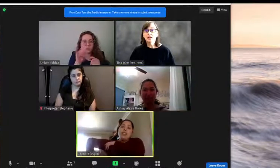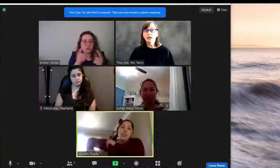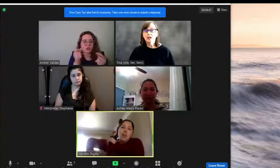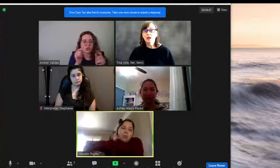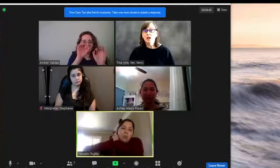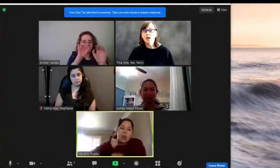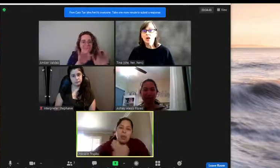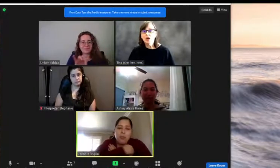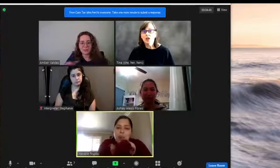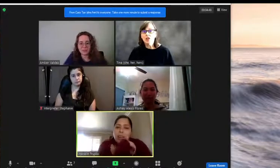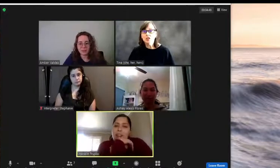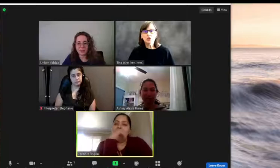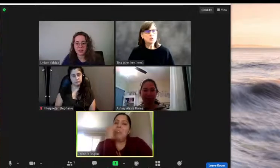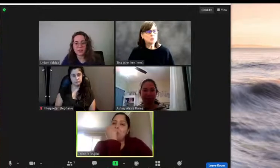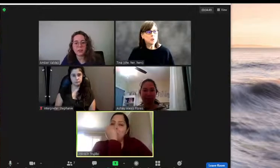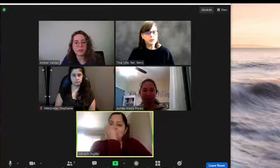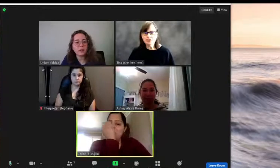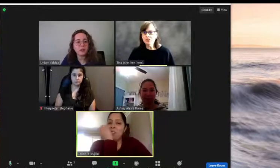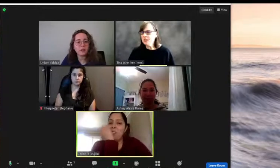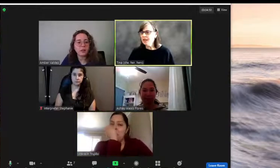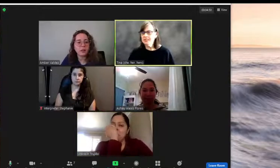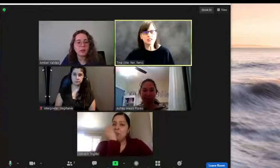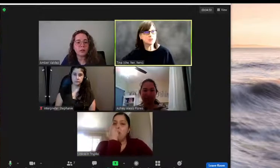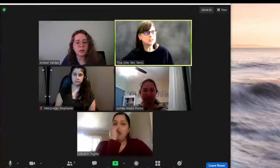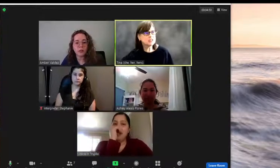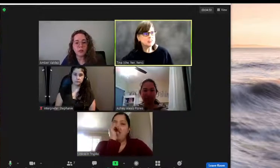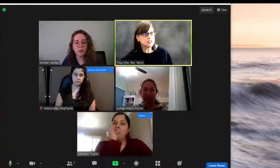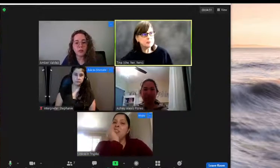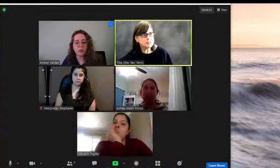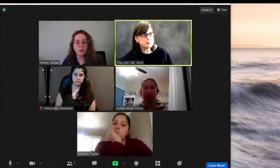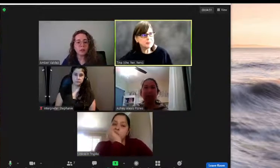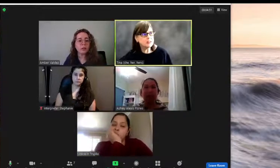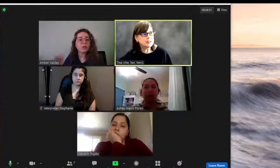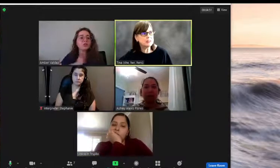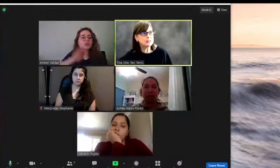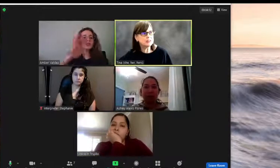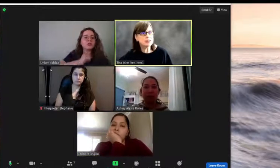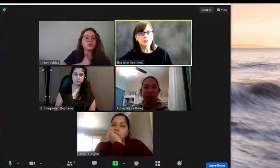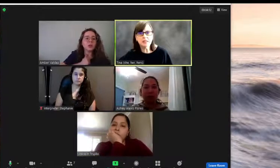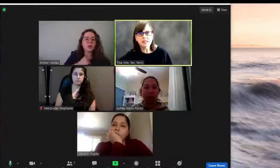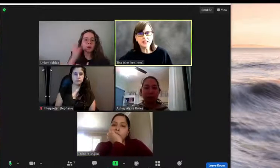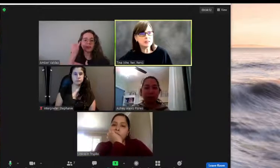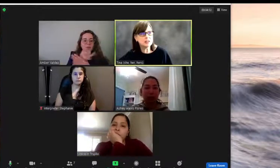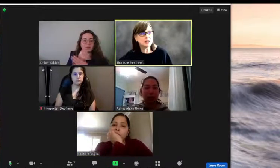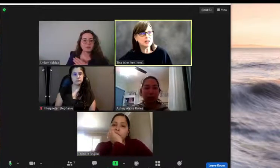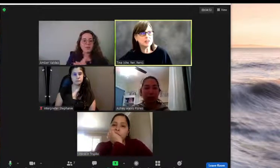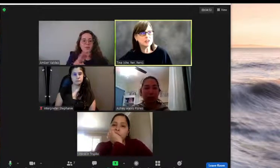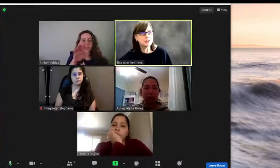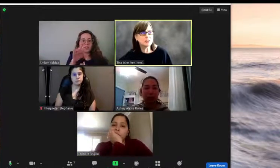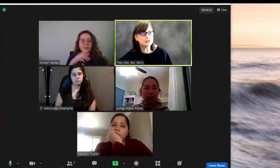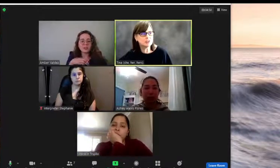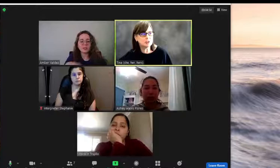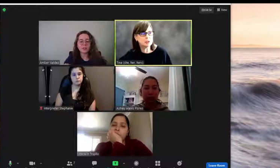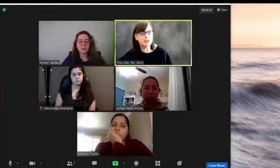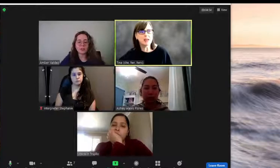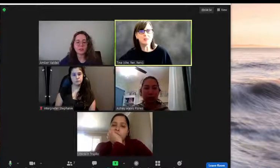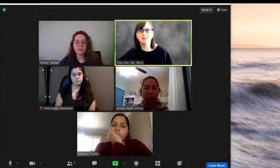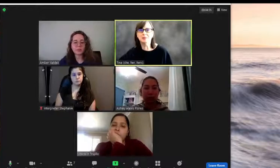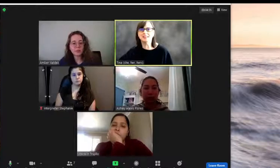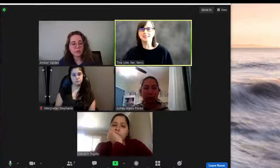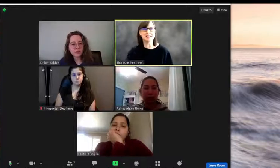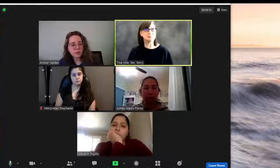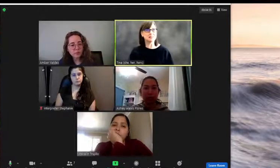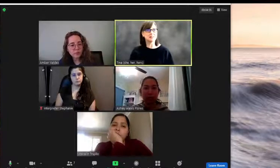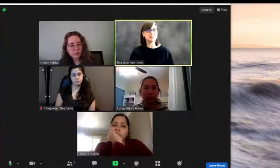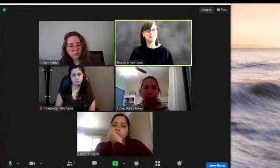Okay, so what did What did you type? Did what someone do you just type something? Let me check. Who was that? I'm sorry. I'm trying to watch the interpreter and what's